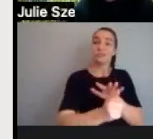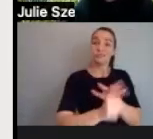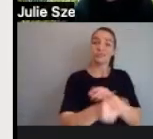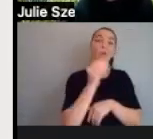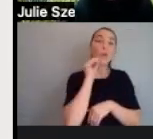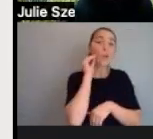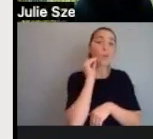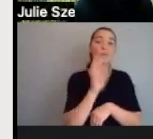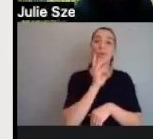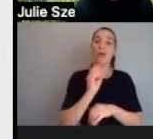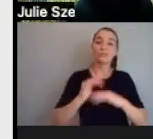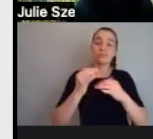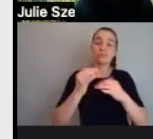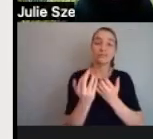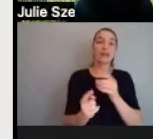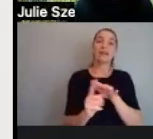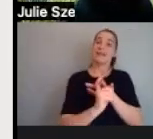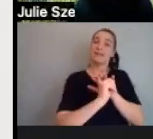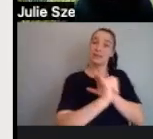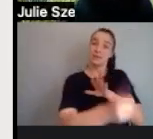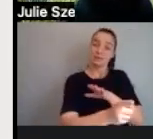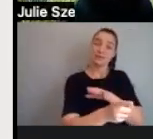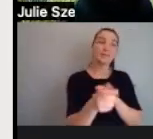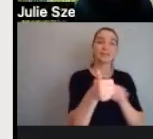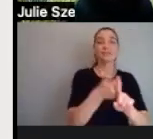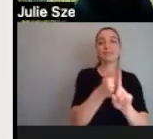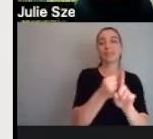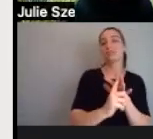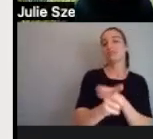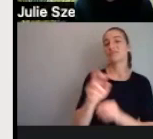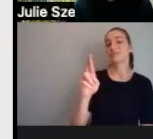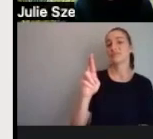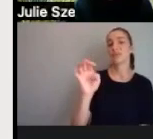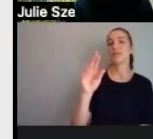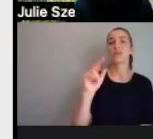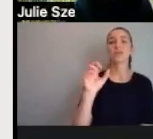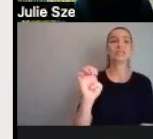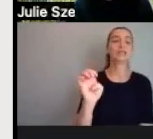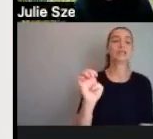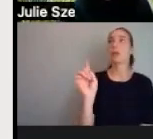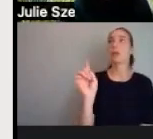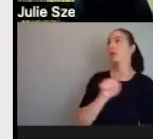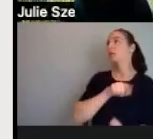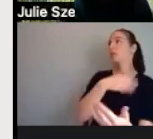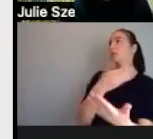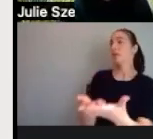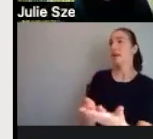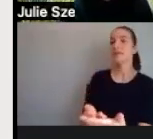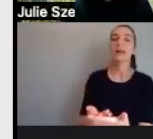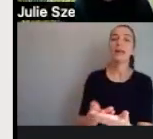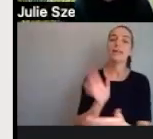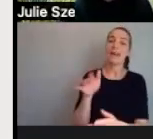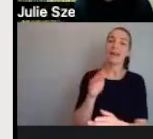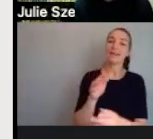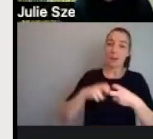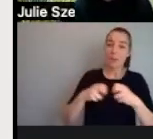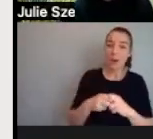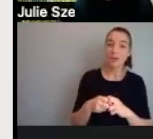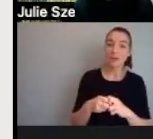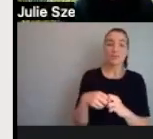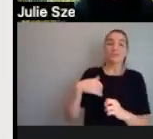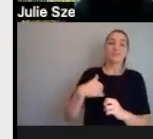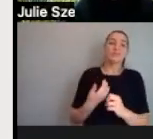Neil Ahuja called Planetary Specters, which really looks at the climate refugee as a political problem through a lens of ethnic studies.